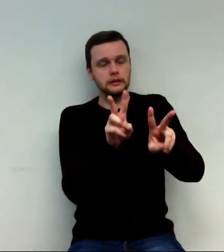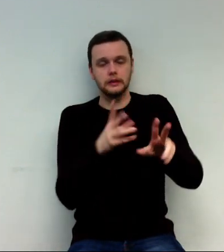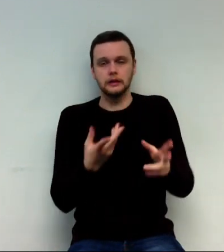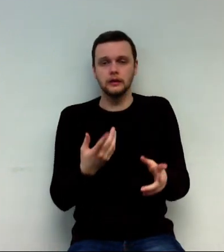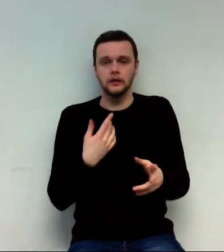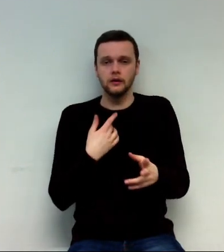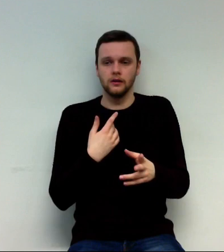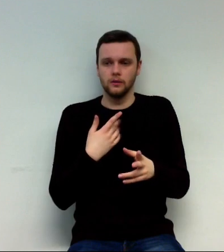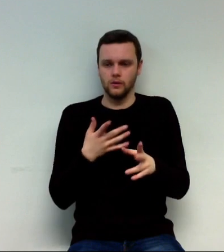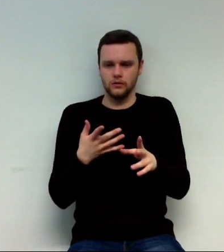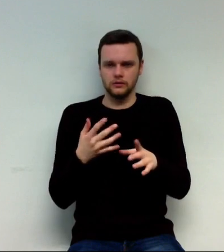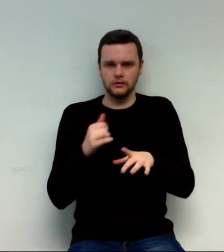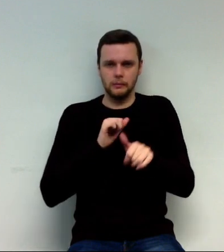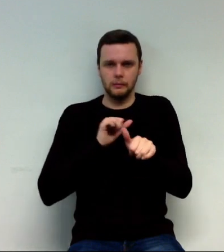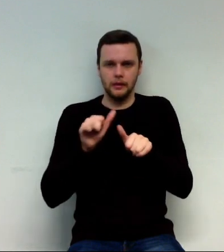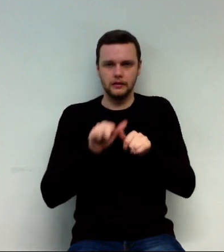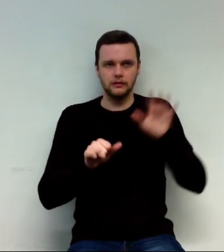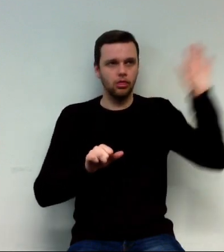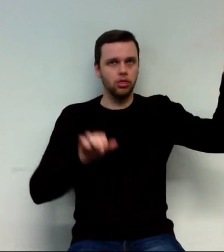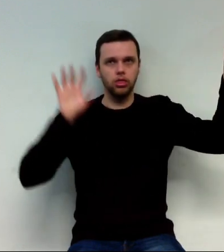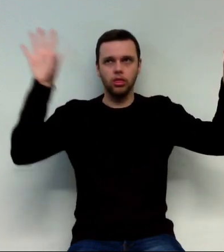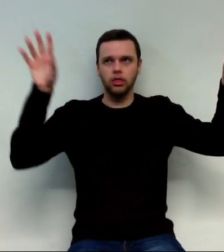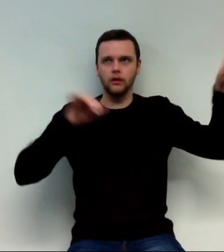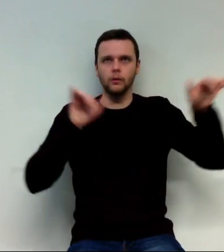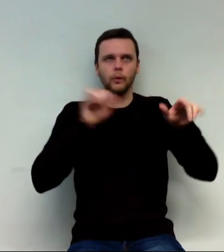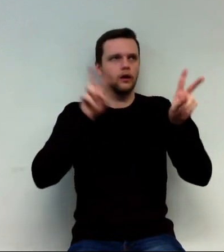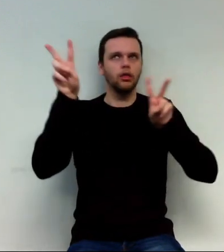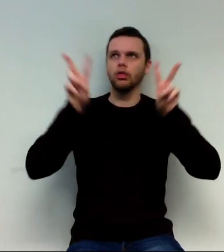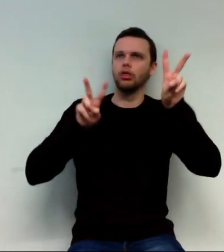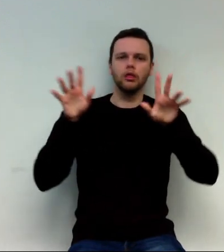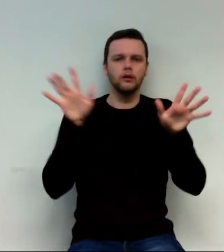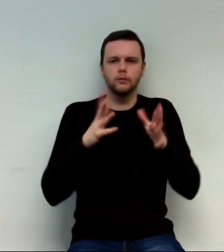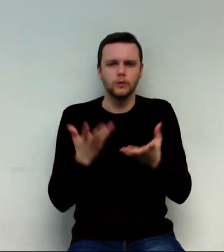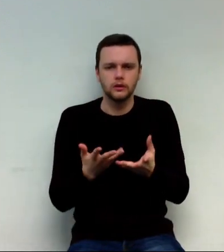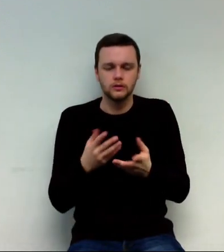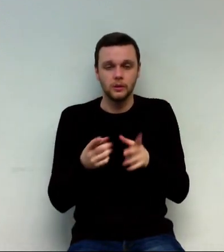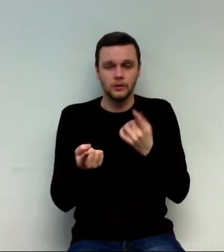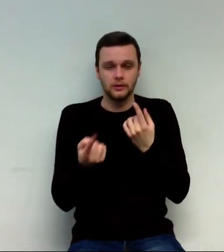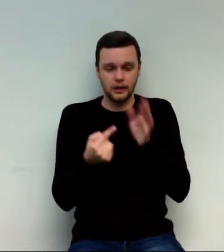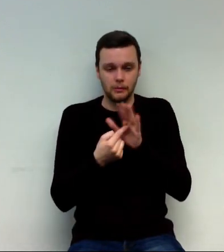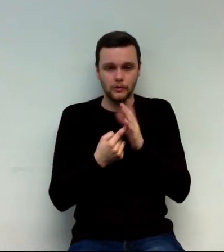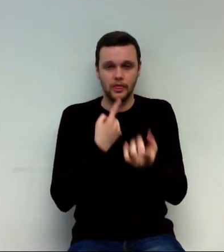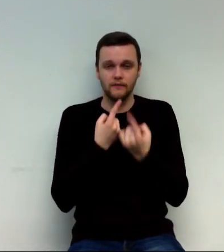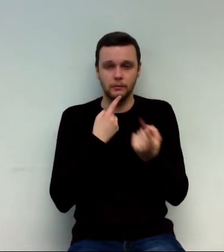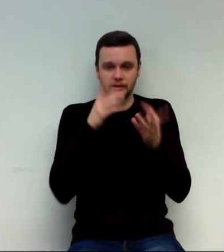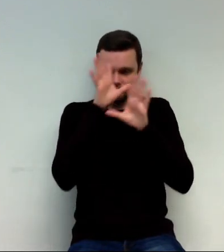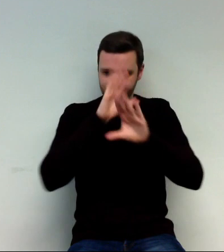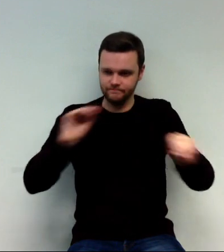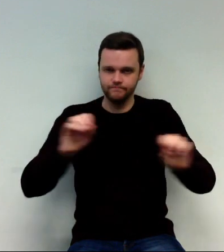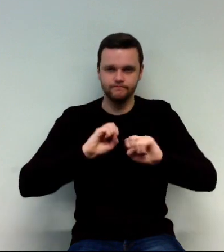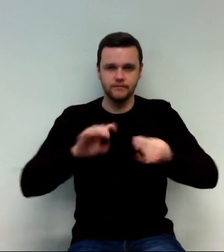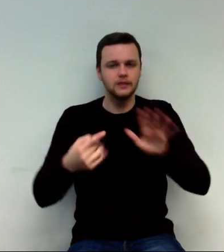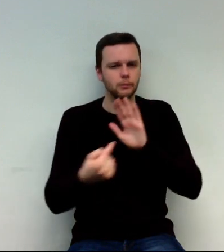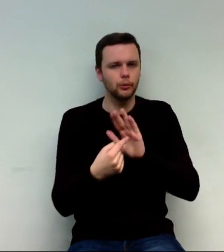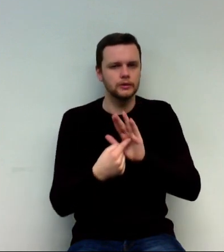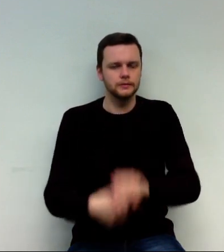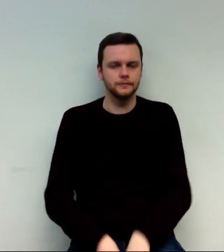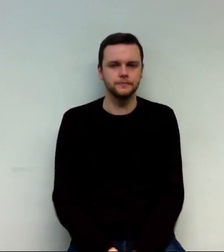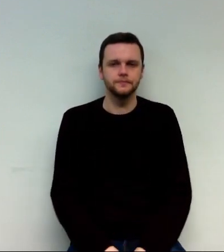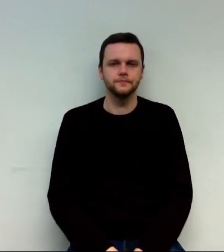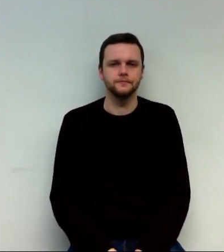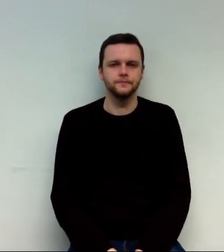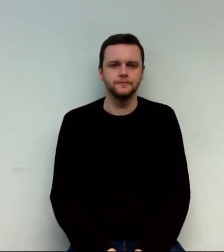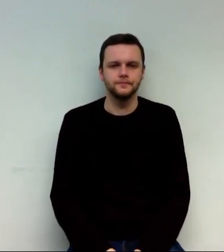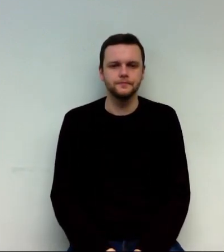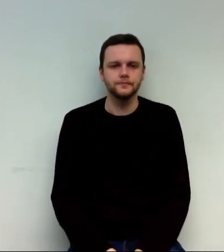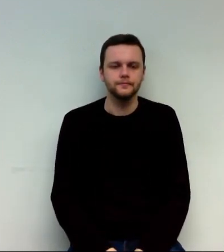Is there a certain side of the space that I need to sit in? So just getting as much information out as early as possible is really important. And